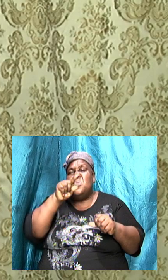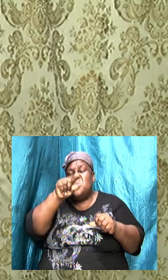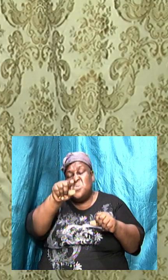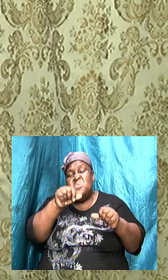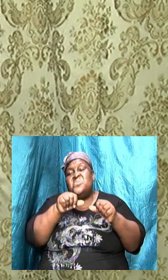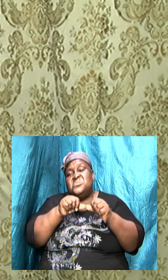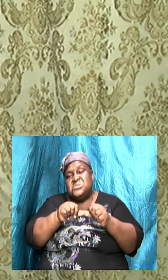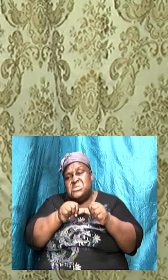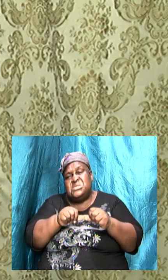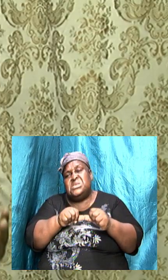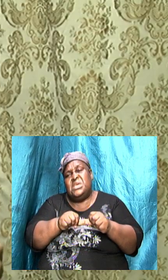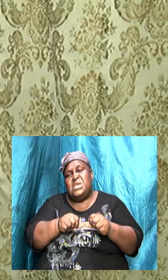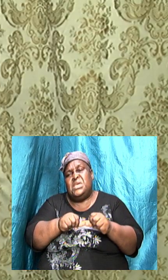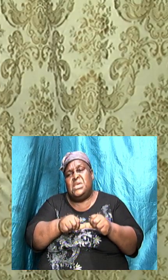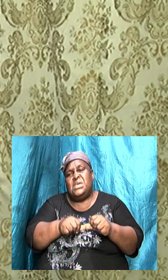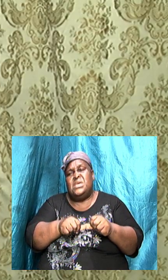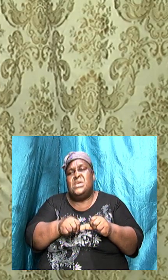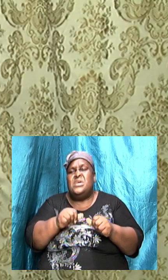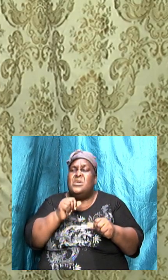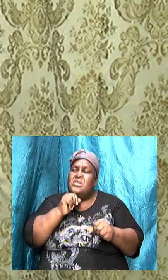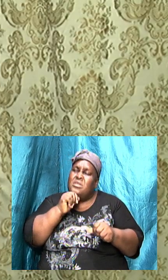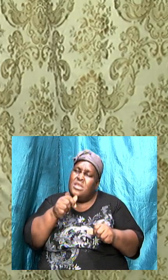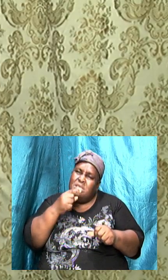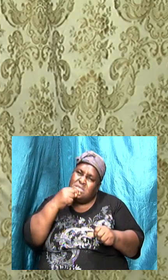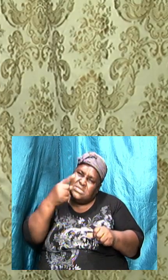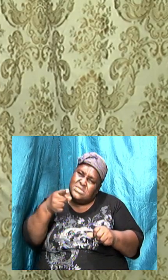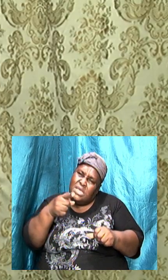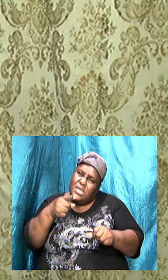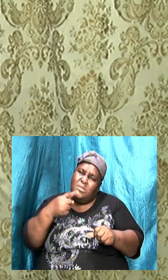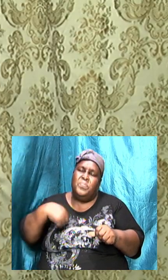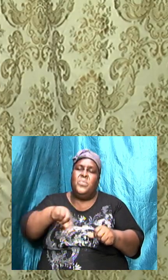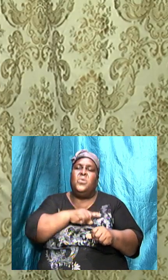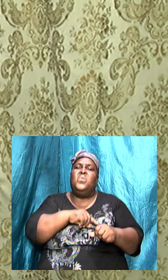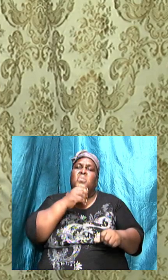people. I'm not suggesting that we are